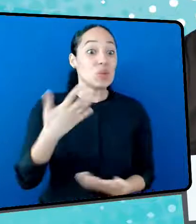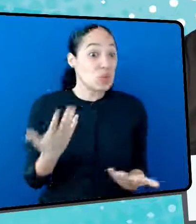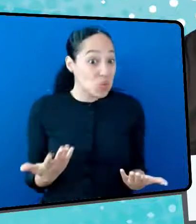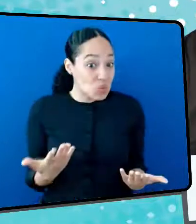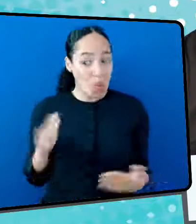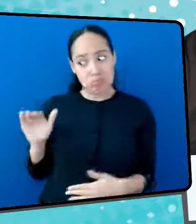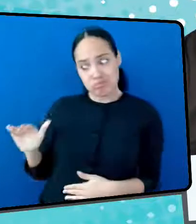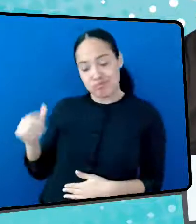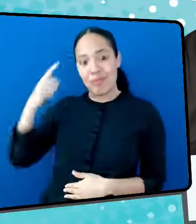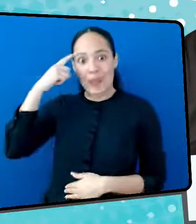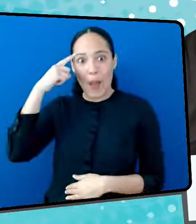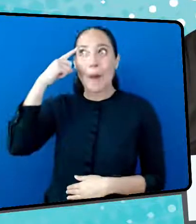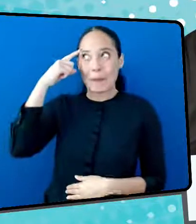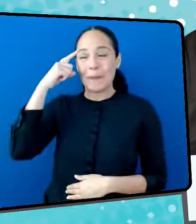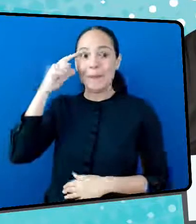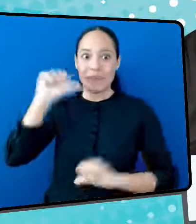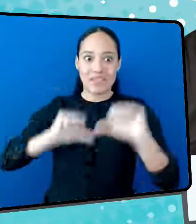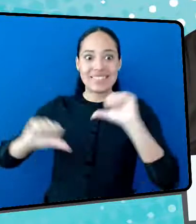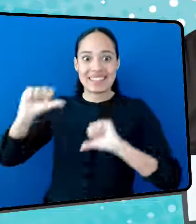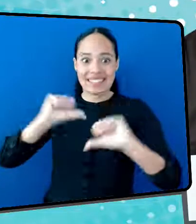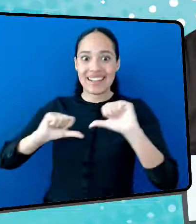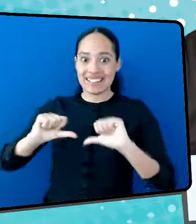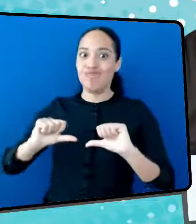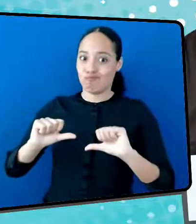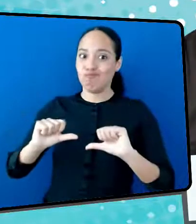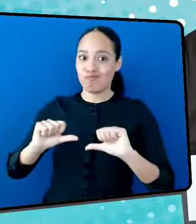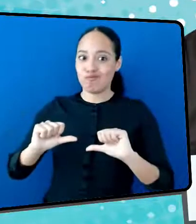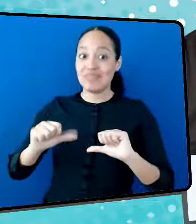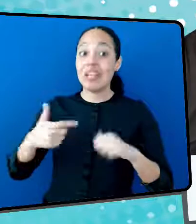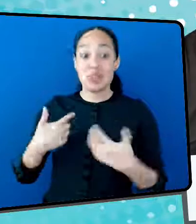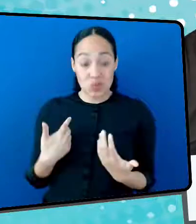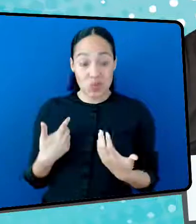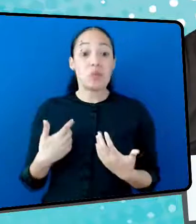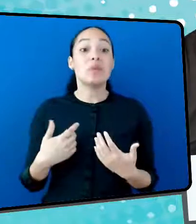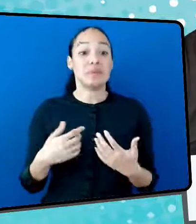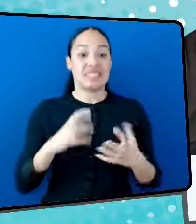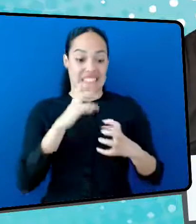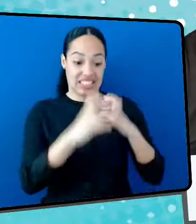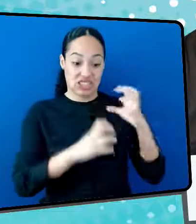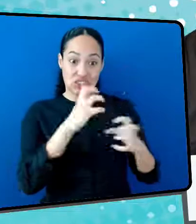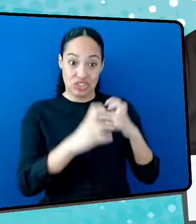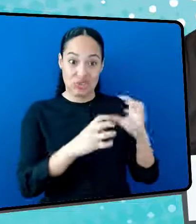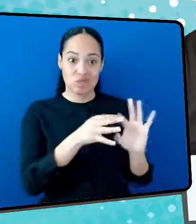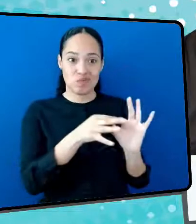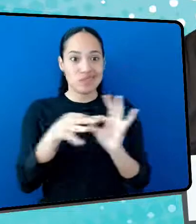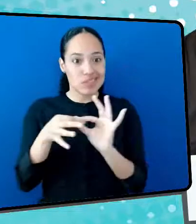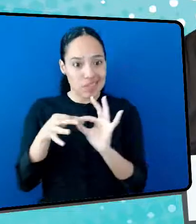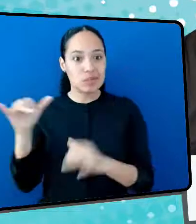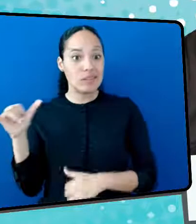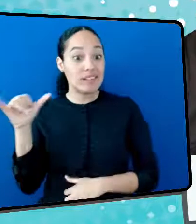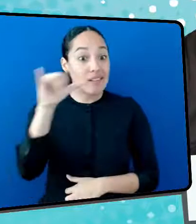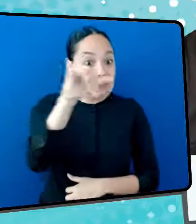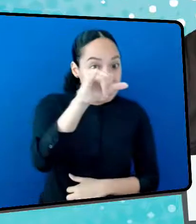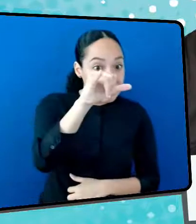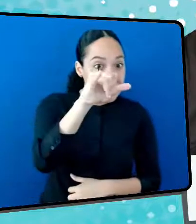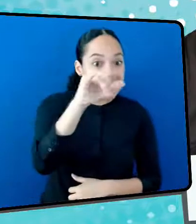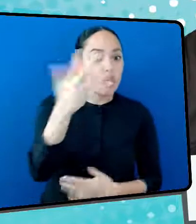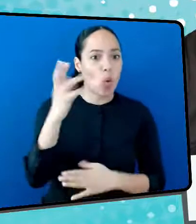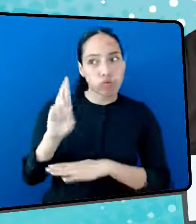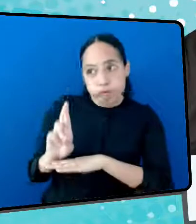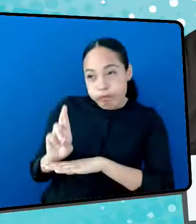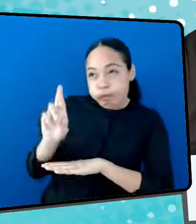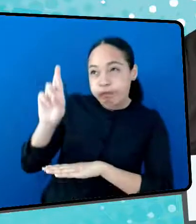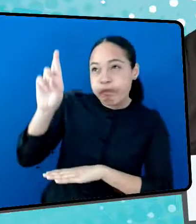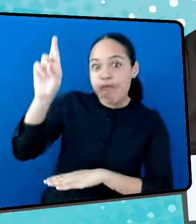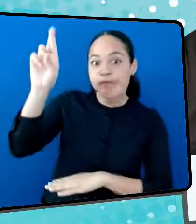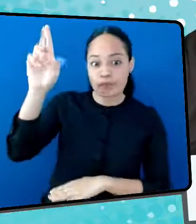I did end up doing engineering. I ended up doing aeronautics and astronautics, so airplanes and spaceships, basically. Did that at University of